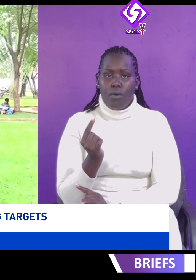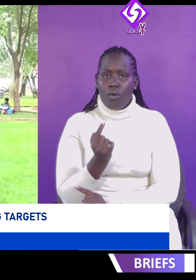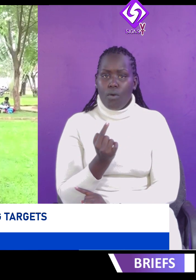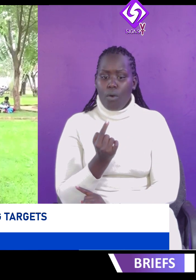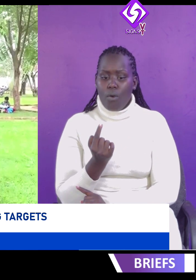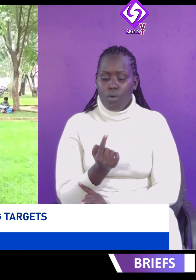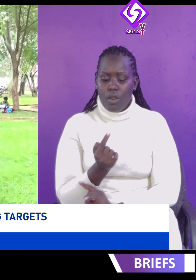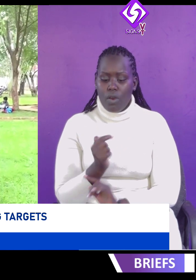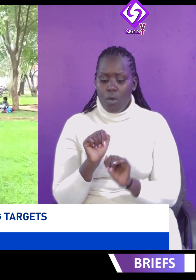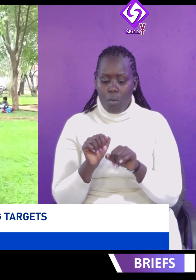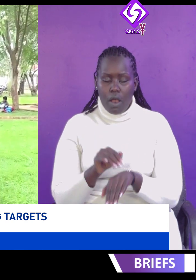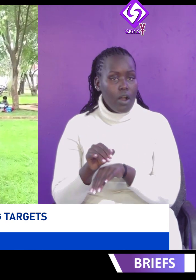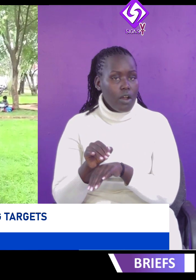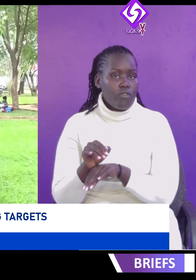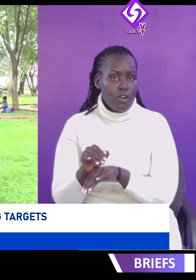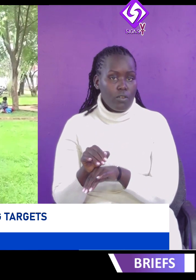can follow the